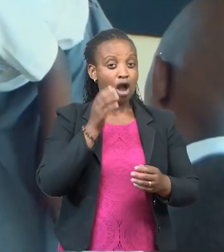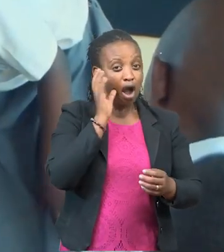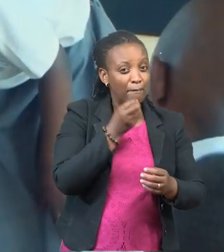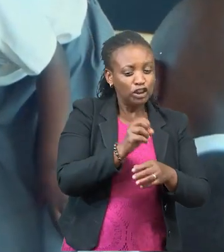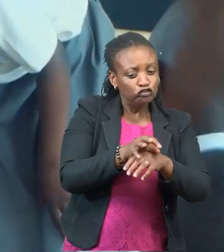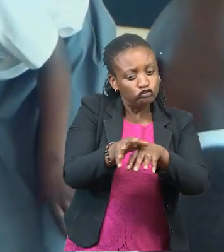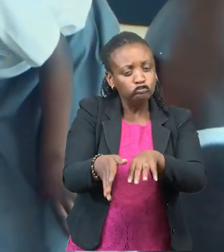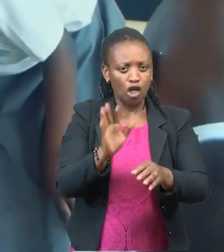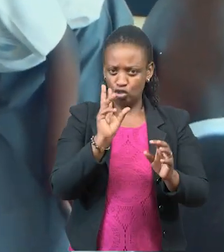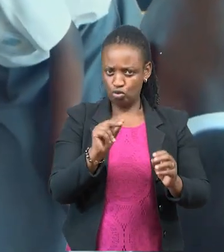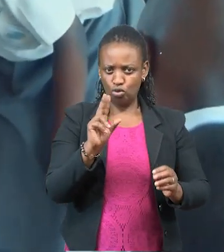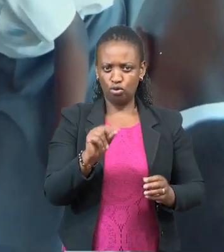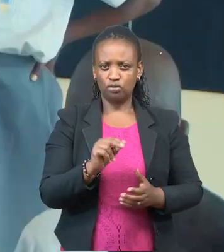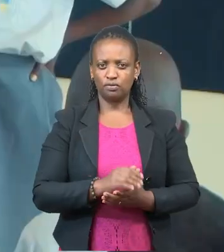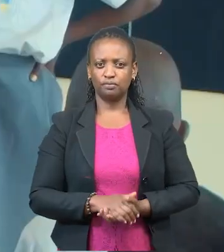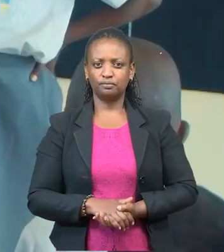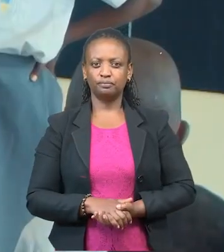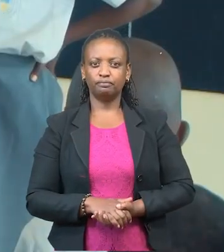don't waste water.